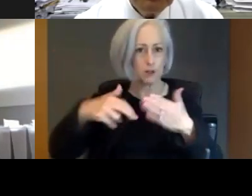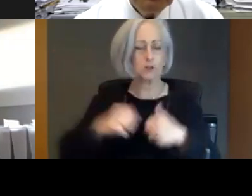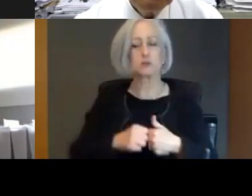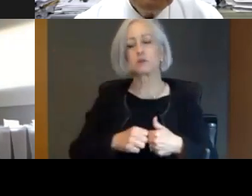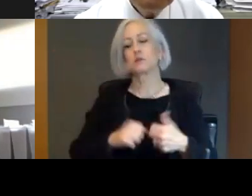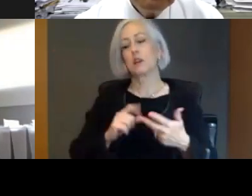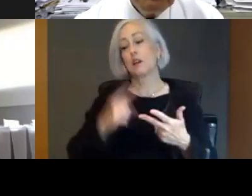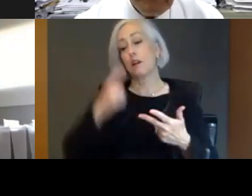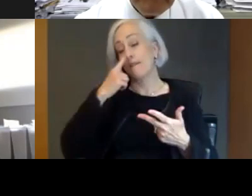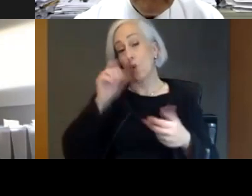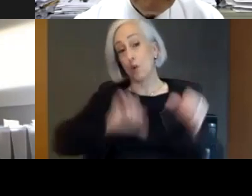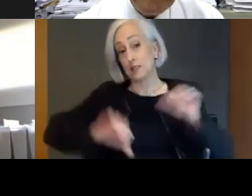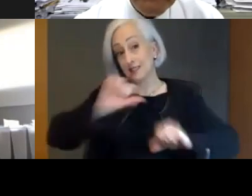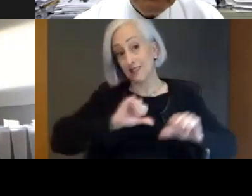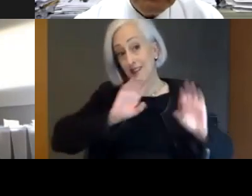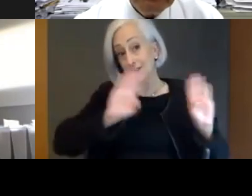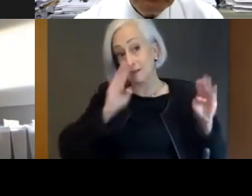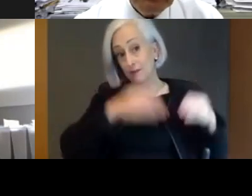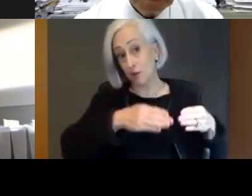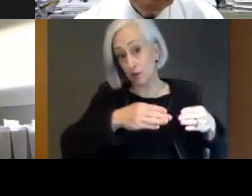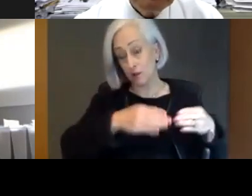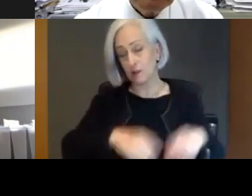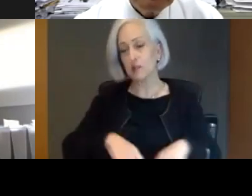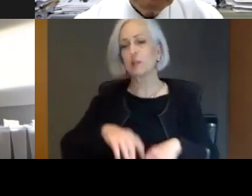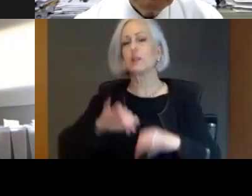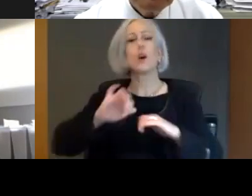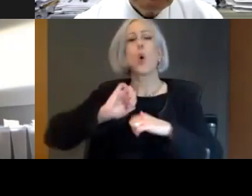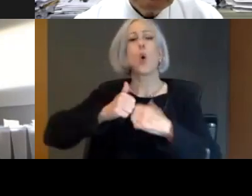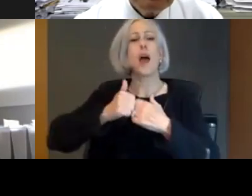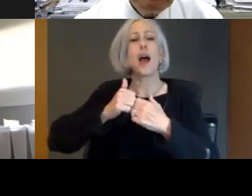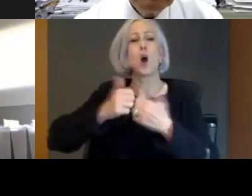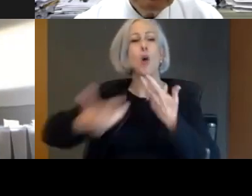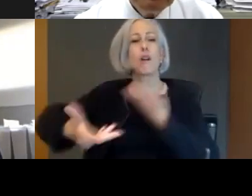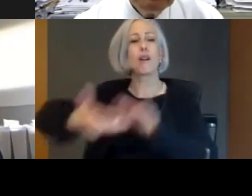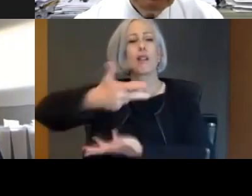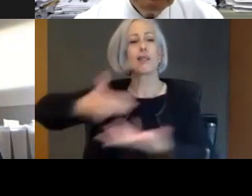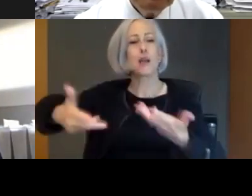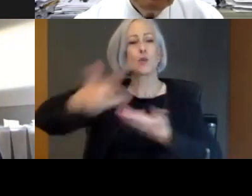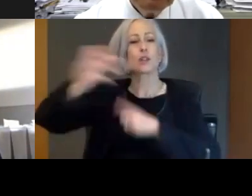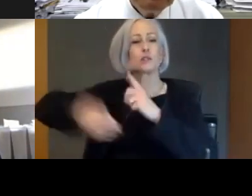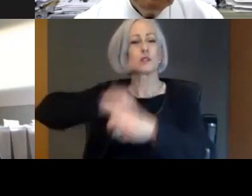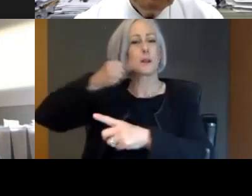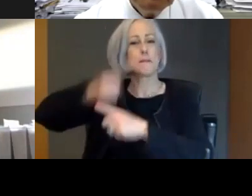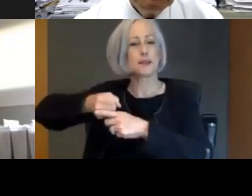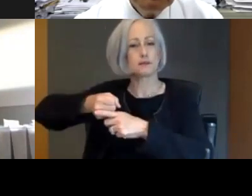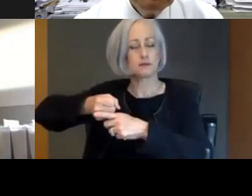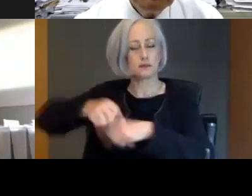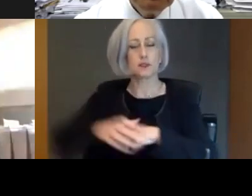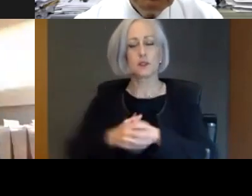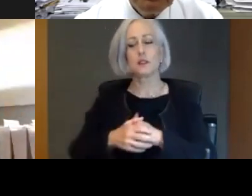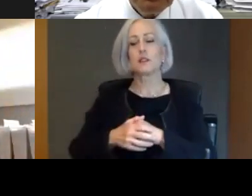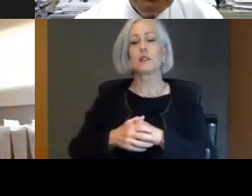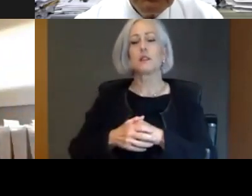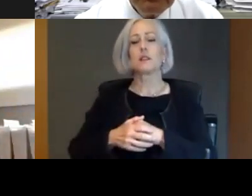scientifically, and also about the impact of these collaborations themselves. But for almost all